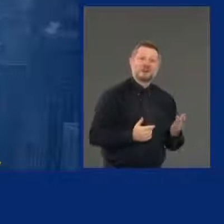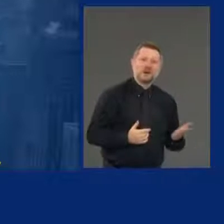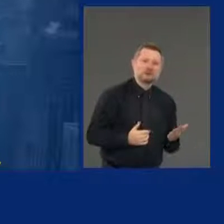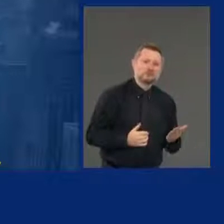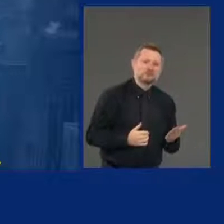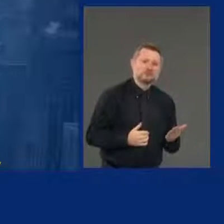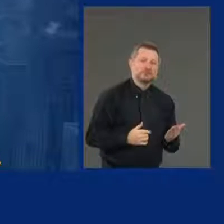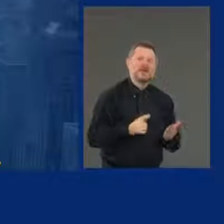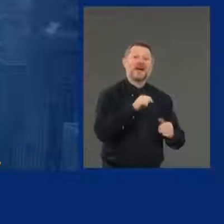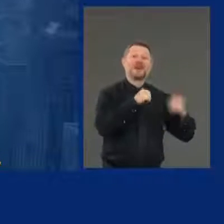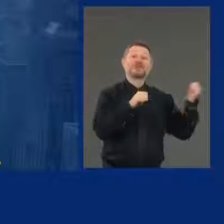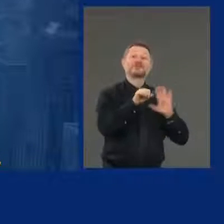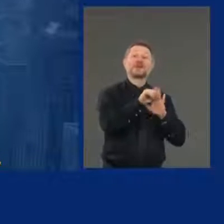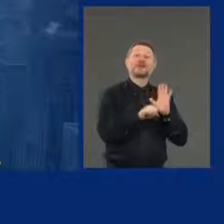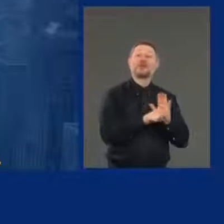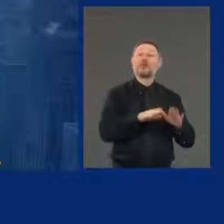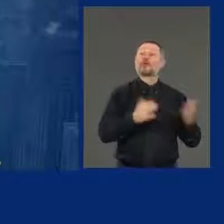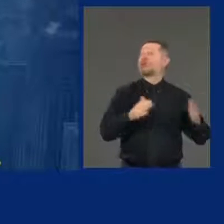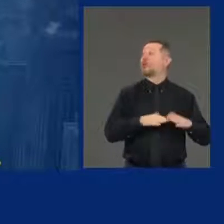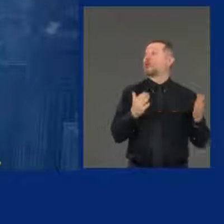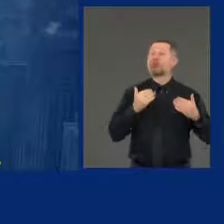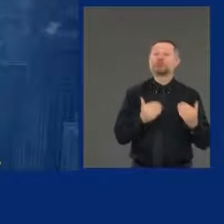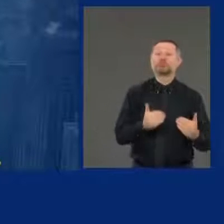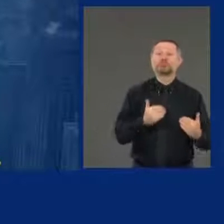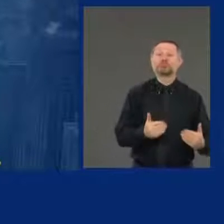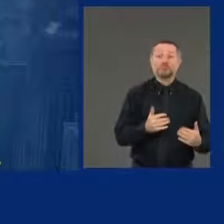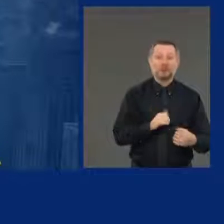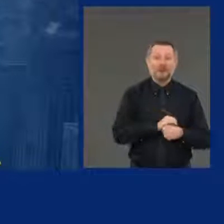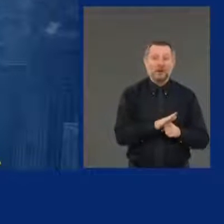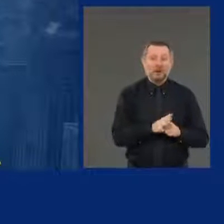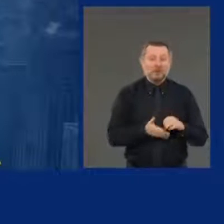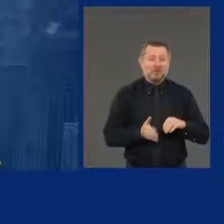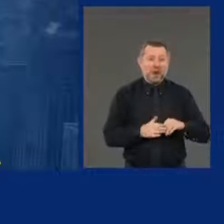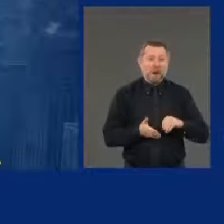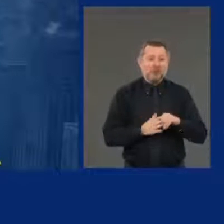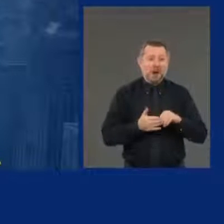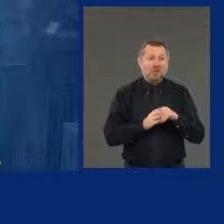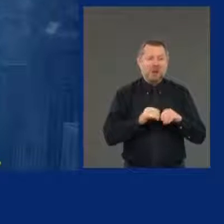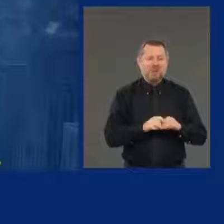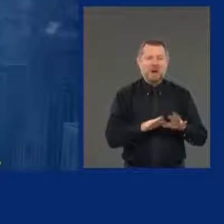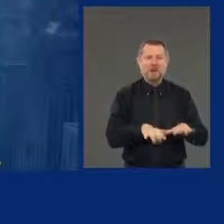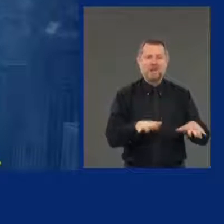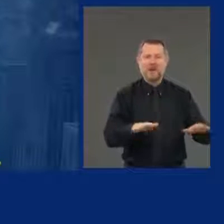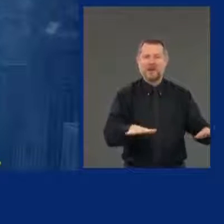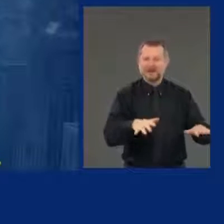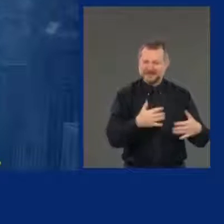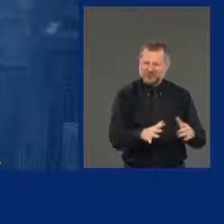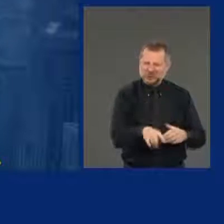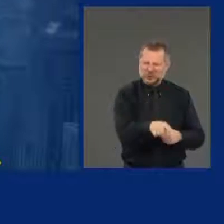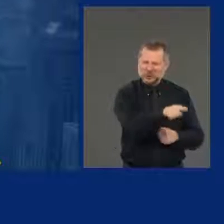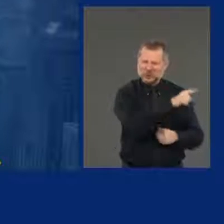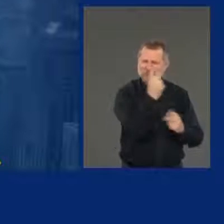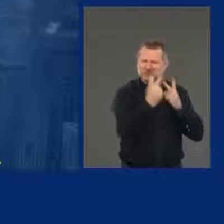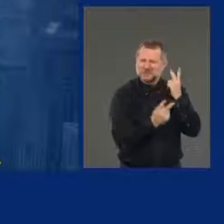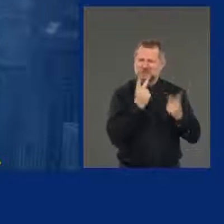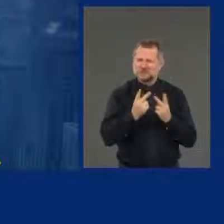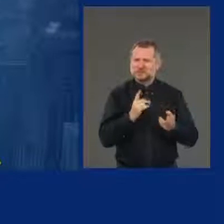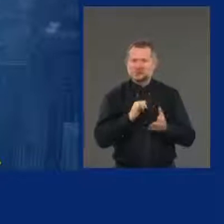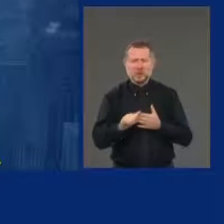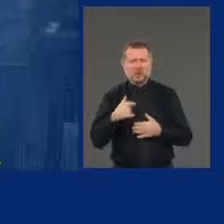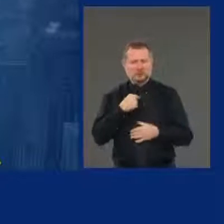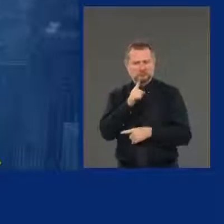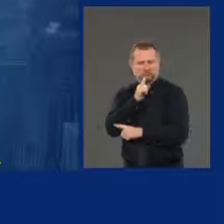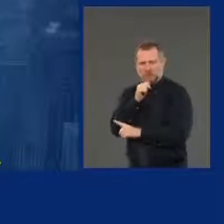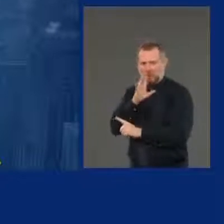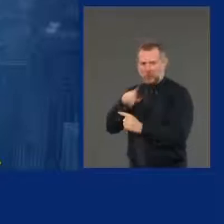states post-reopening are seeing a dramatic increase. Not New York, not